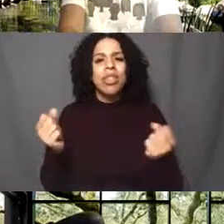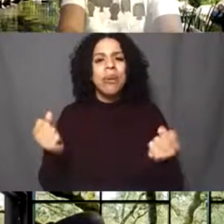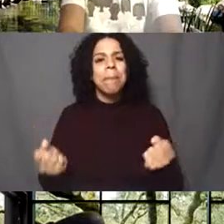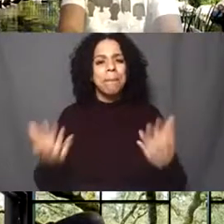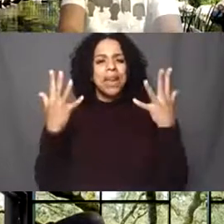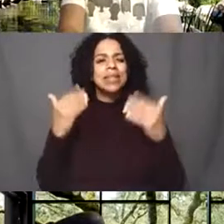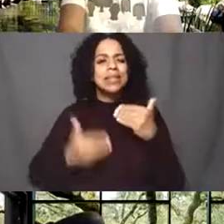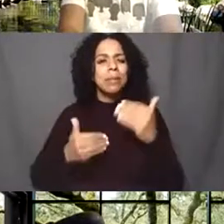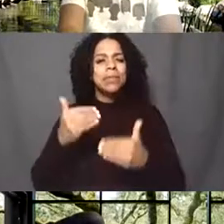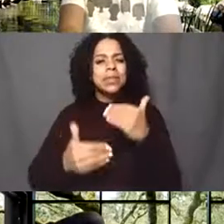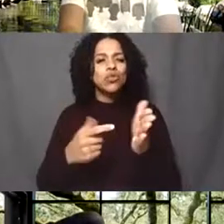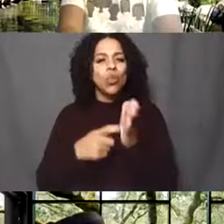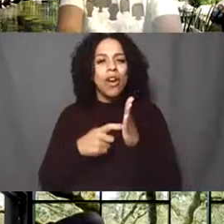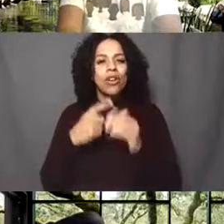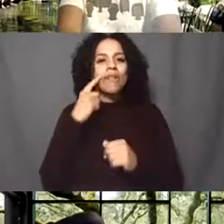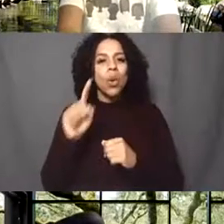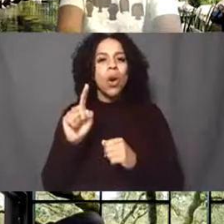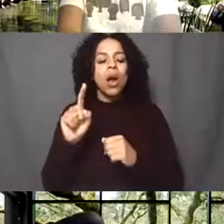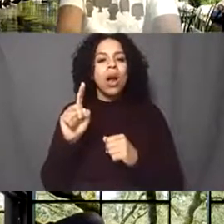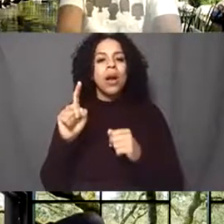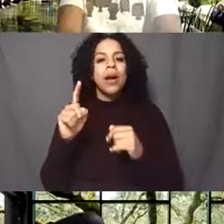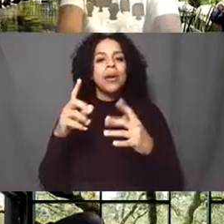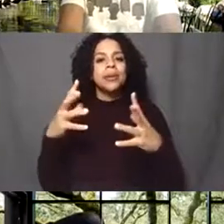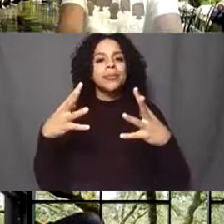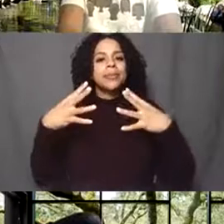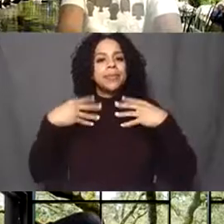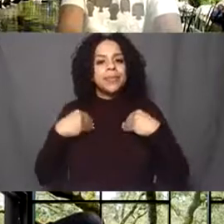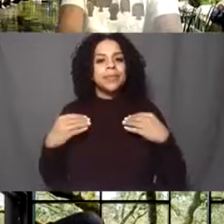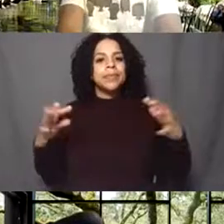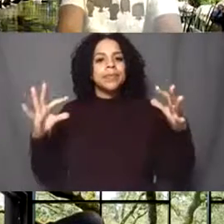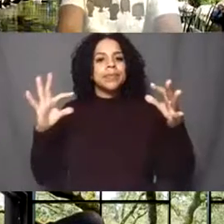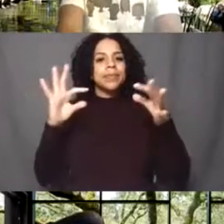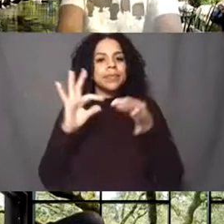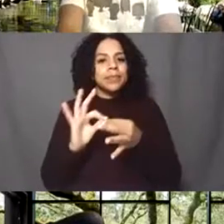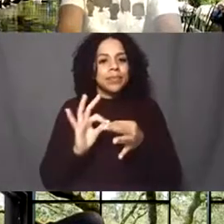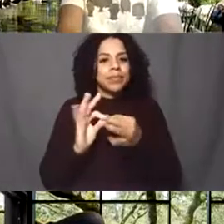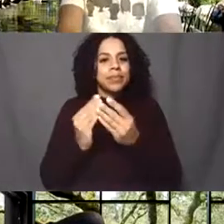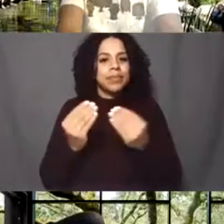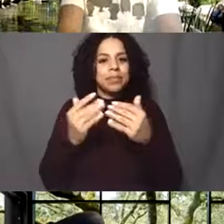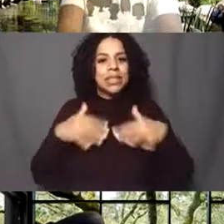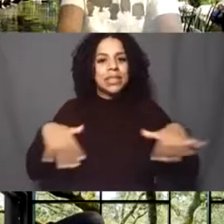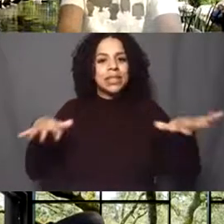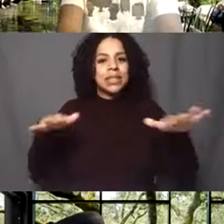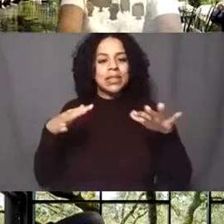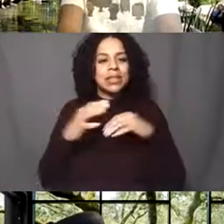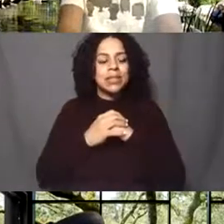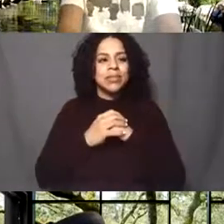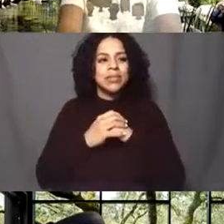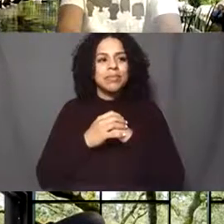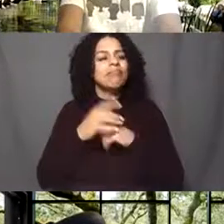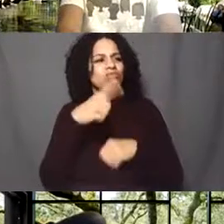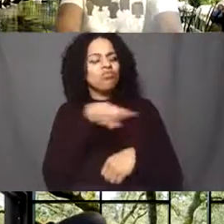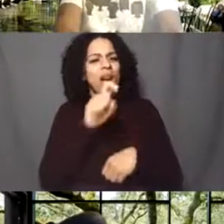And the primary step is you have to own up to what we've done. We want to have reconciliation without the work. We want